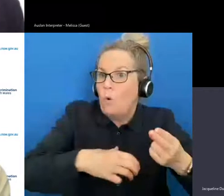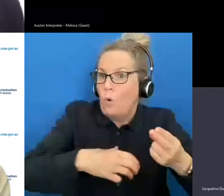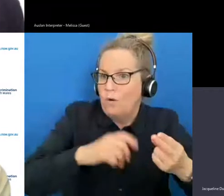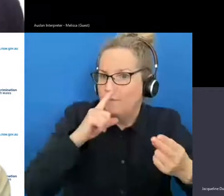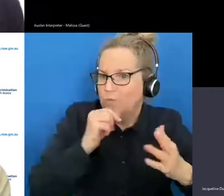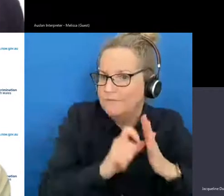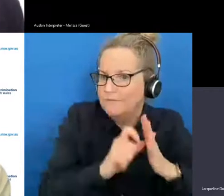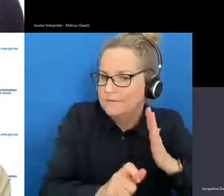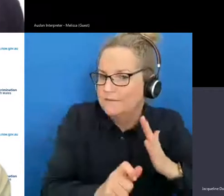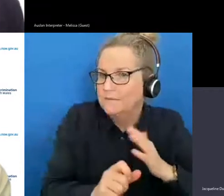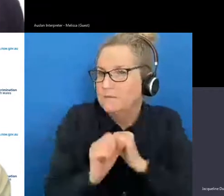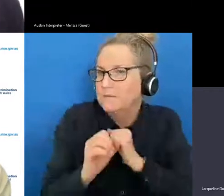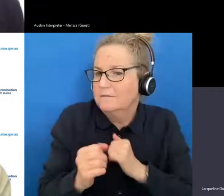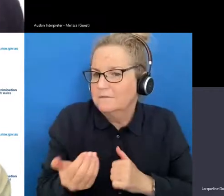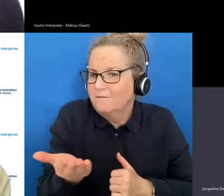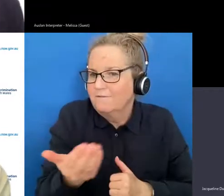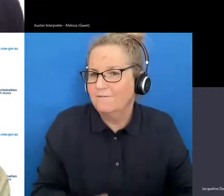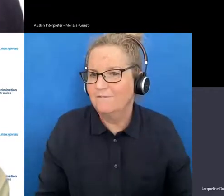here.